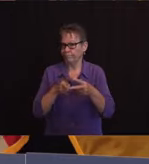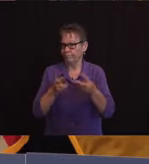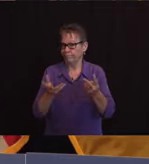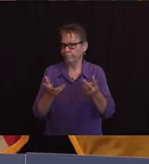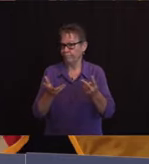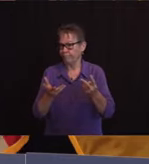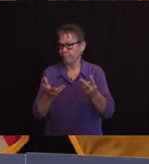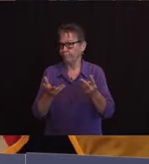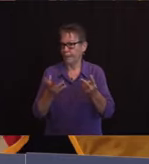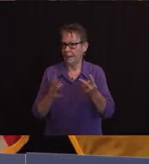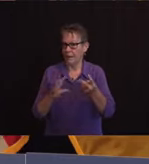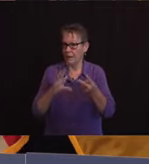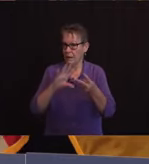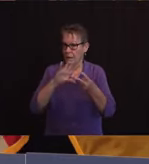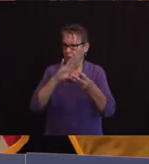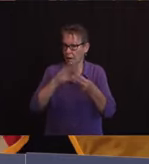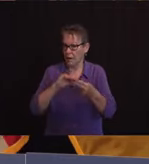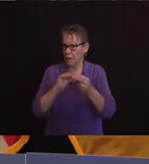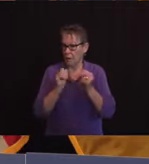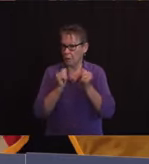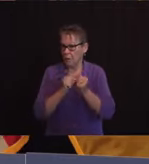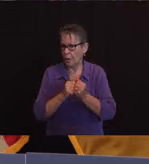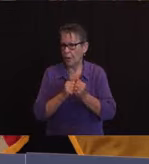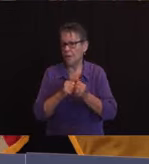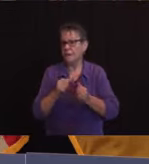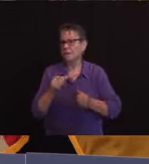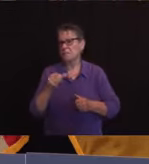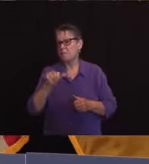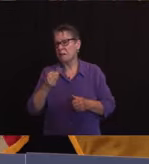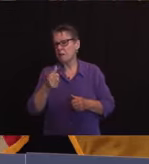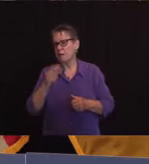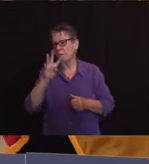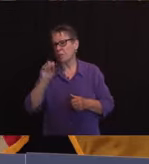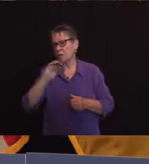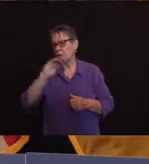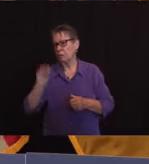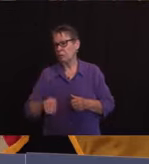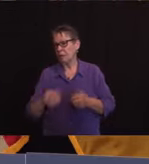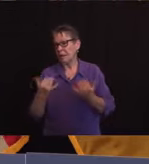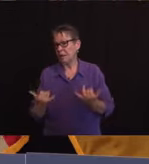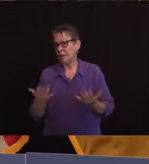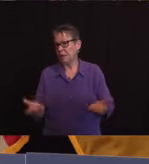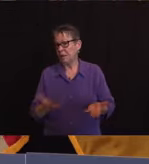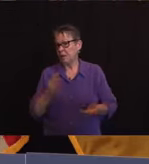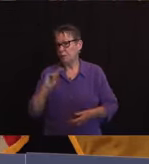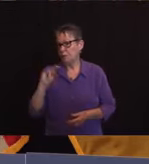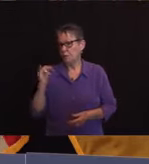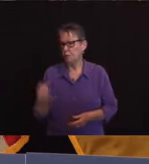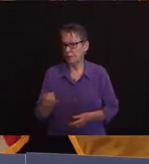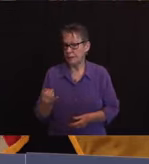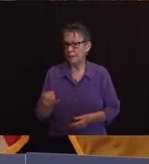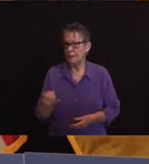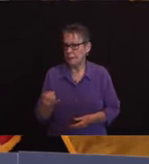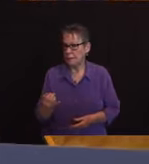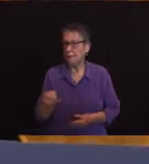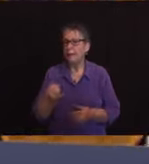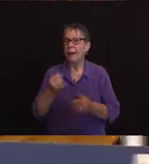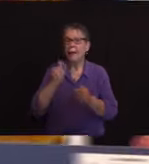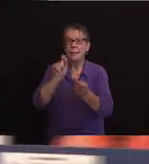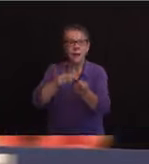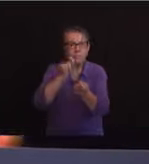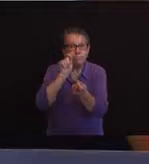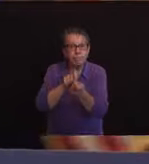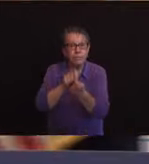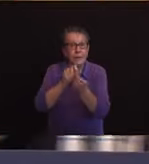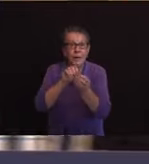somewhere between 10 to 40% or so in New Jersey are related to that, but I can't give you an exact number. That's another way to answer